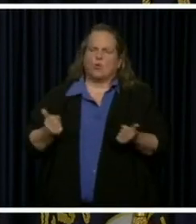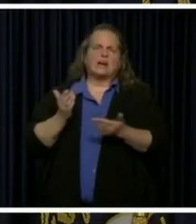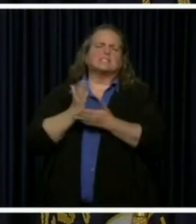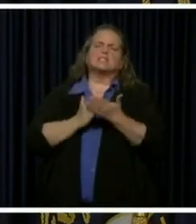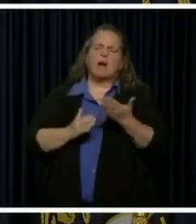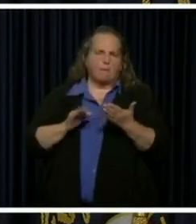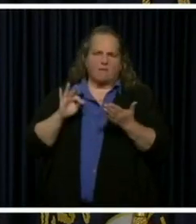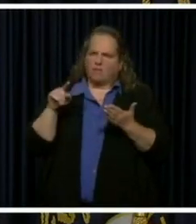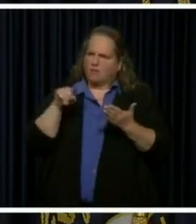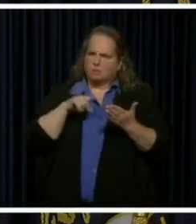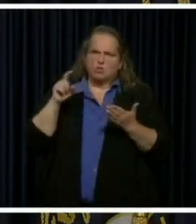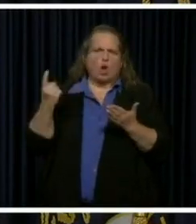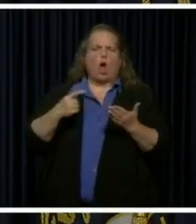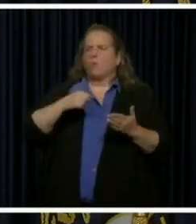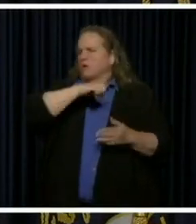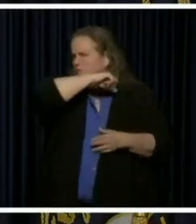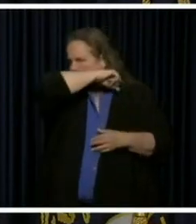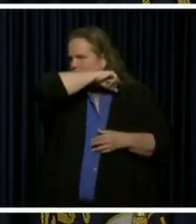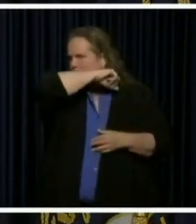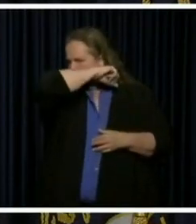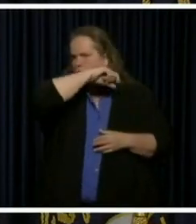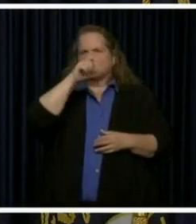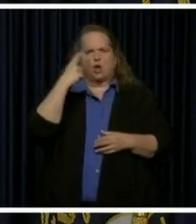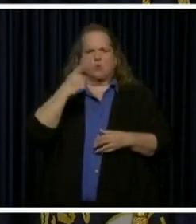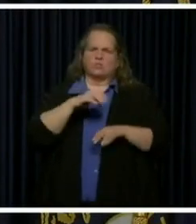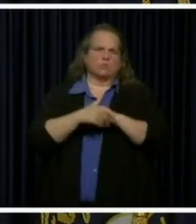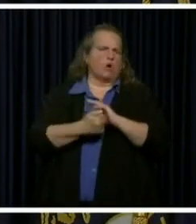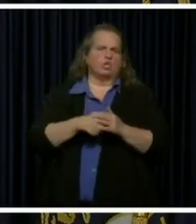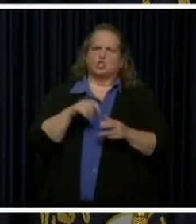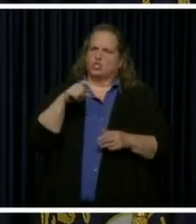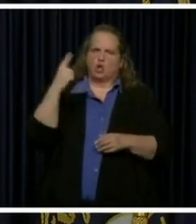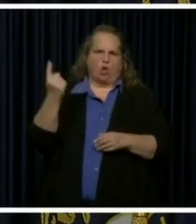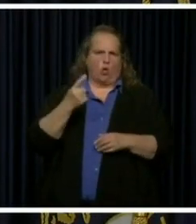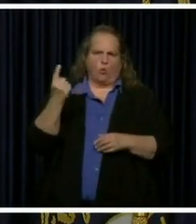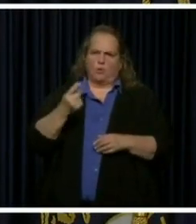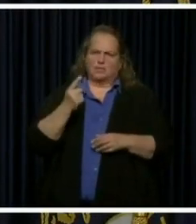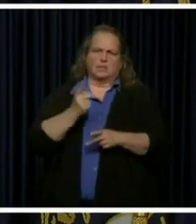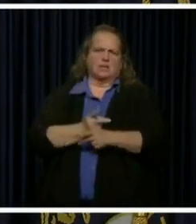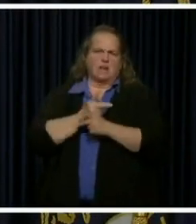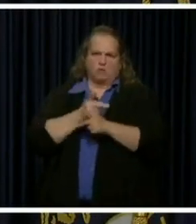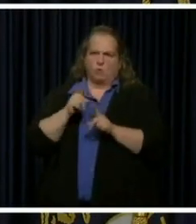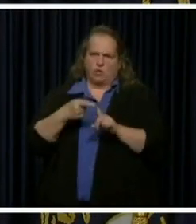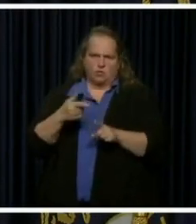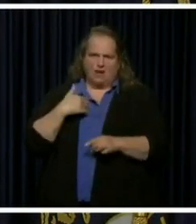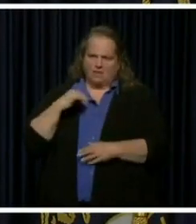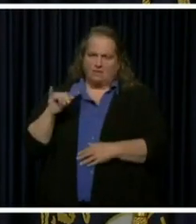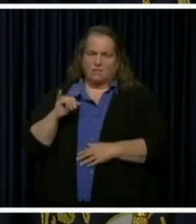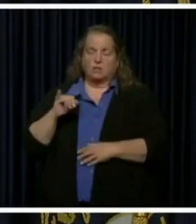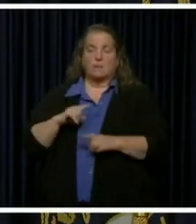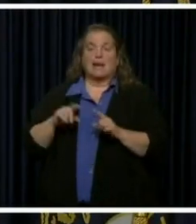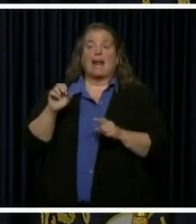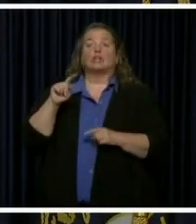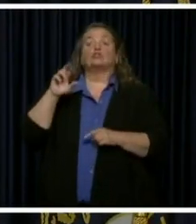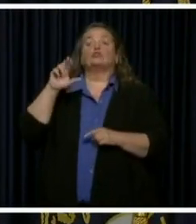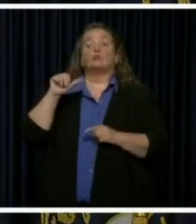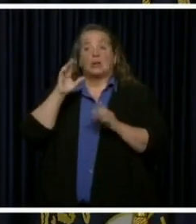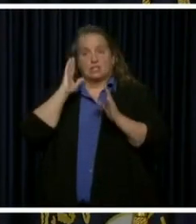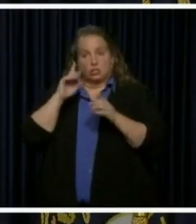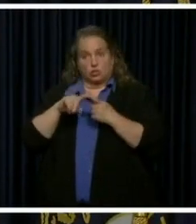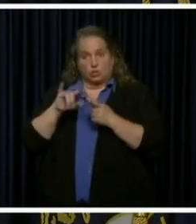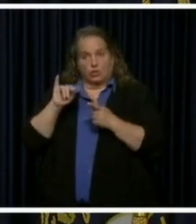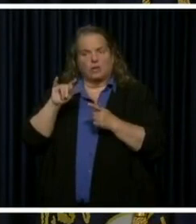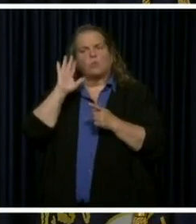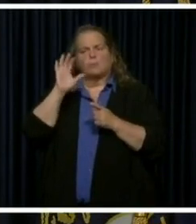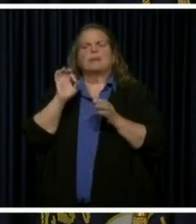We should always cover our cough and our sneeze and wash our hands and be careful when we have infection. But this extra attention to it is going to